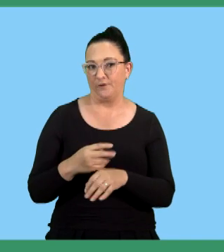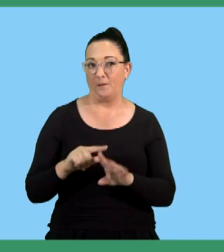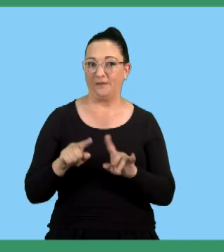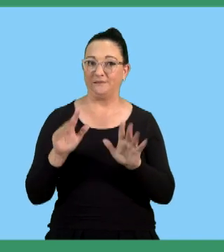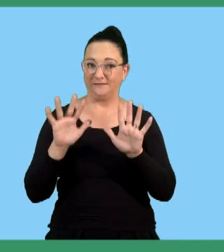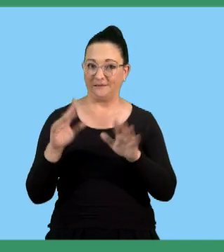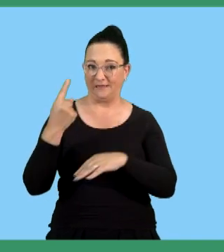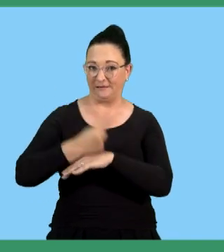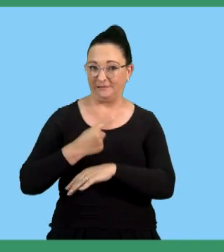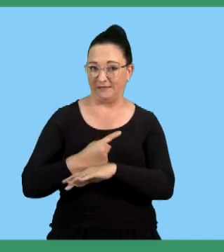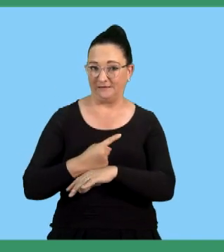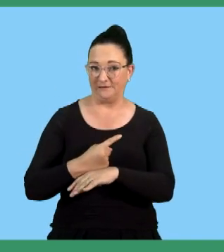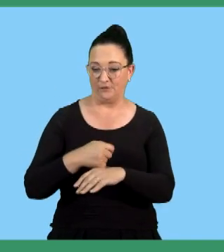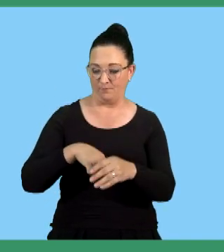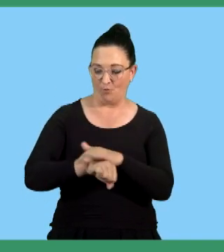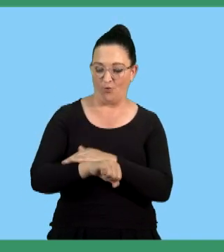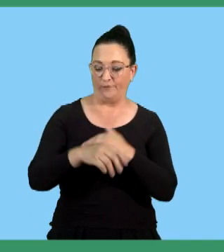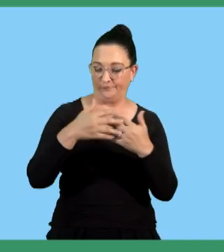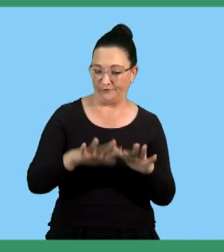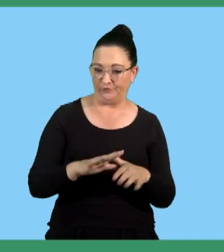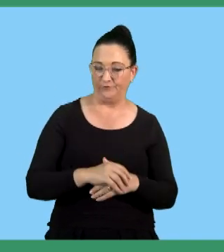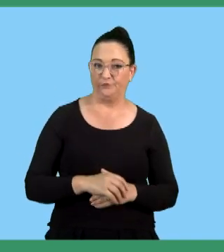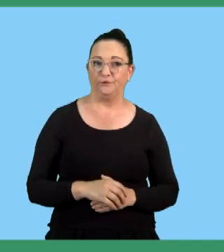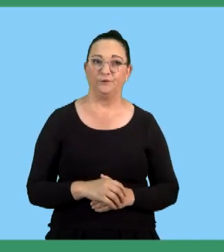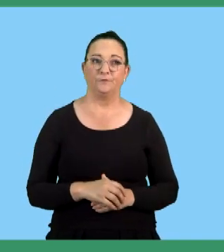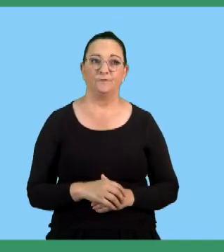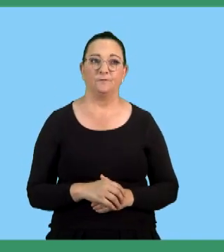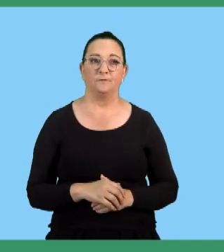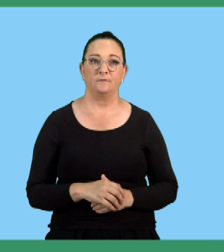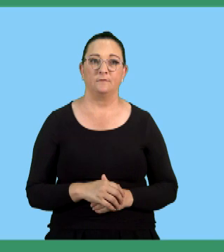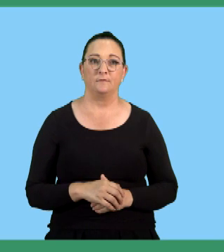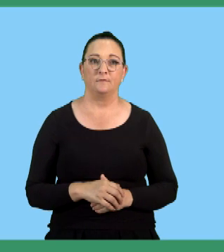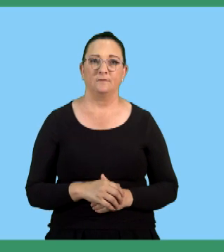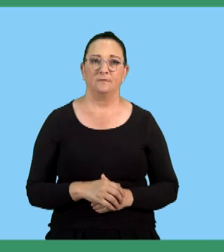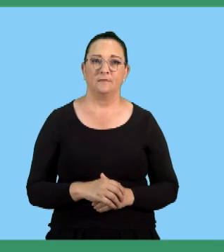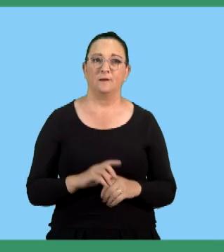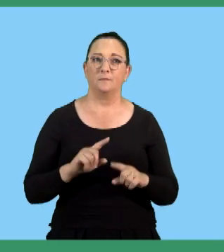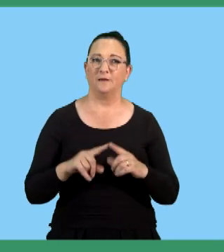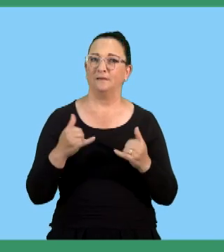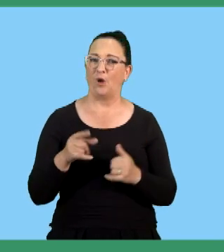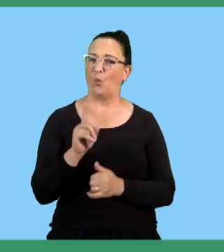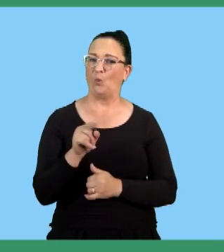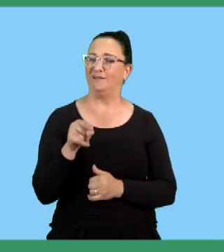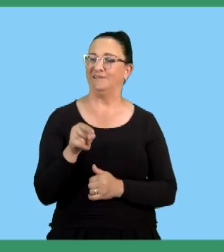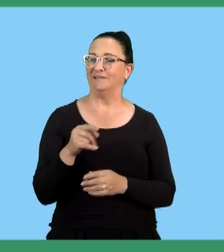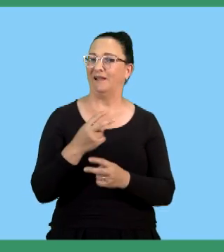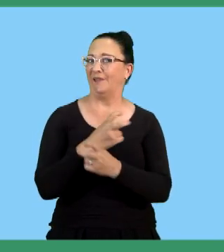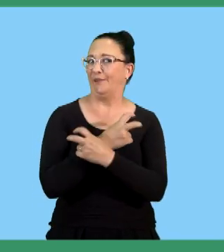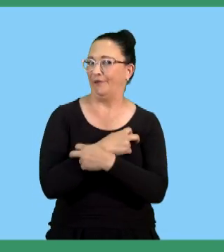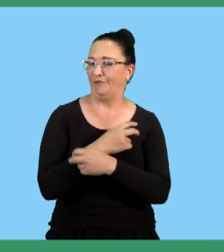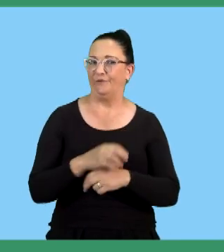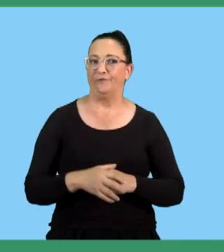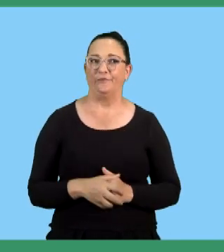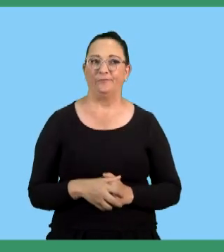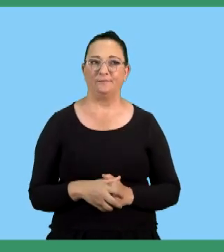days after the birth of his or her child, irrespective of the gender. So now, what is the type of leave provision? It's